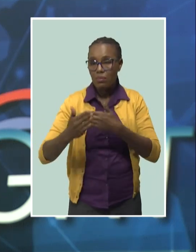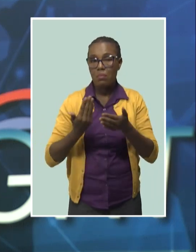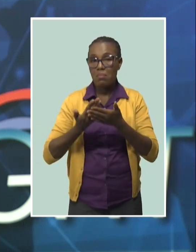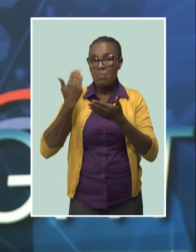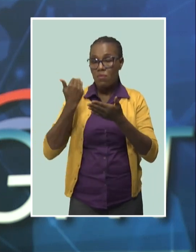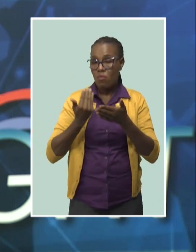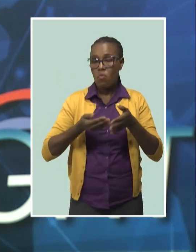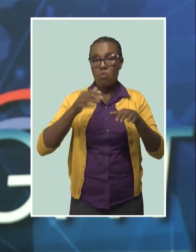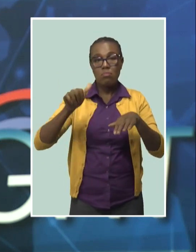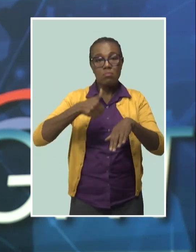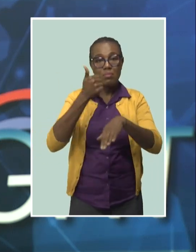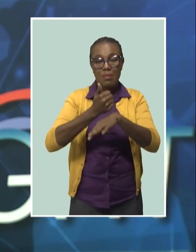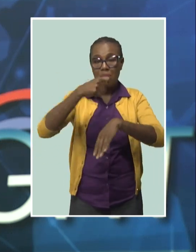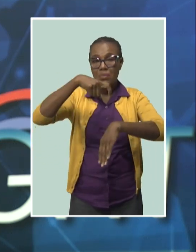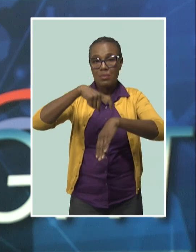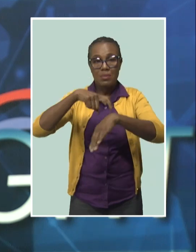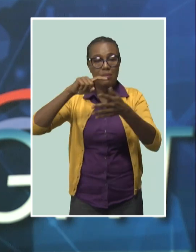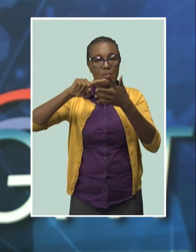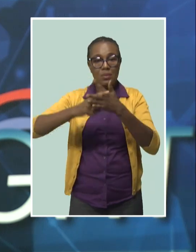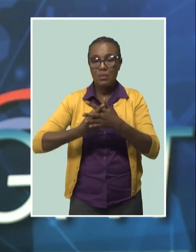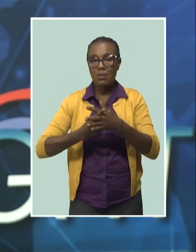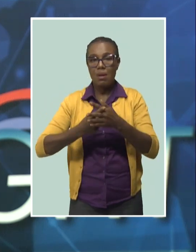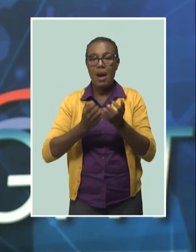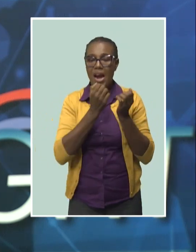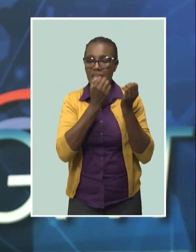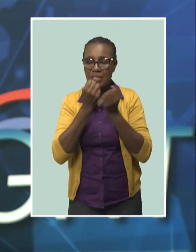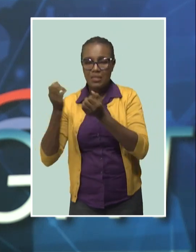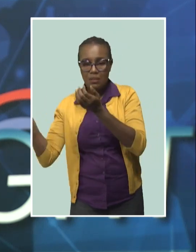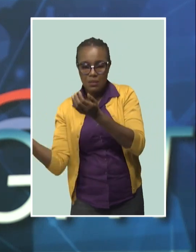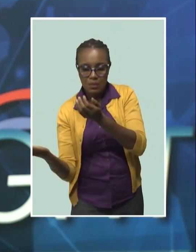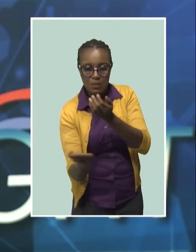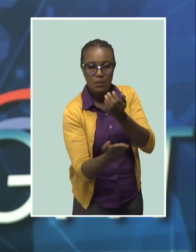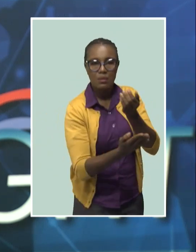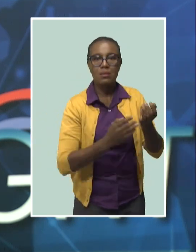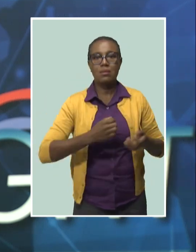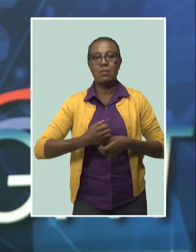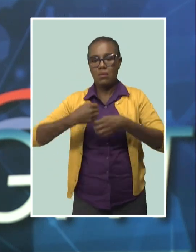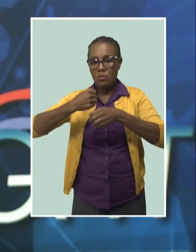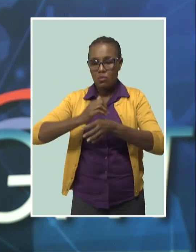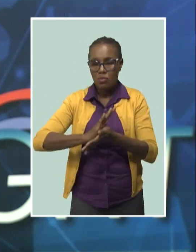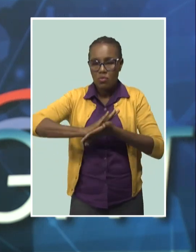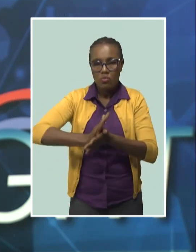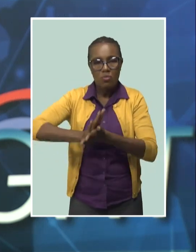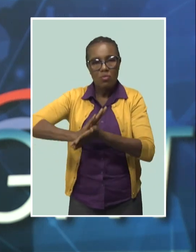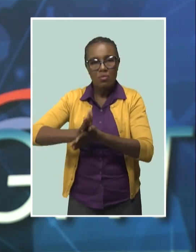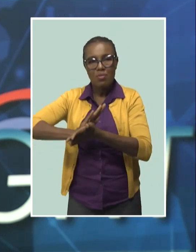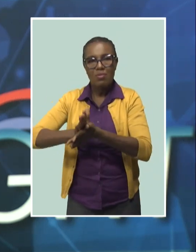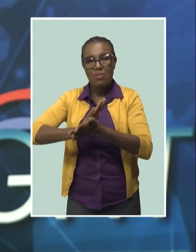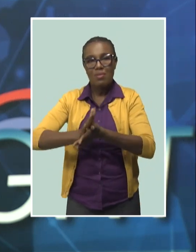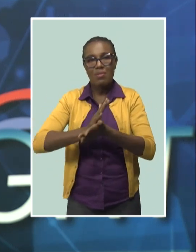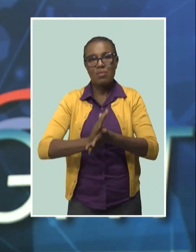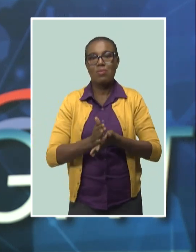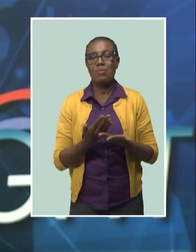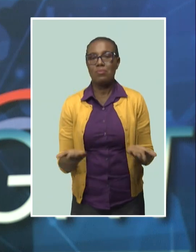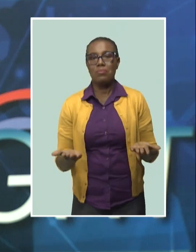yet to start grinding at the Port Vale factory. Chairman of the Barbados Energy and Sugar Company Limited, Lieutenant Colonel Trevor Brown, told